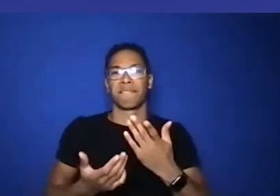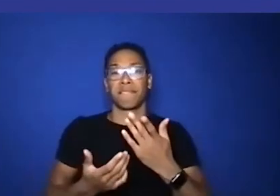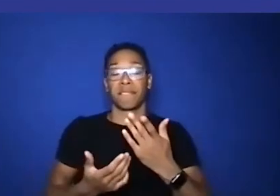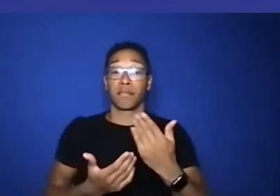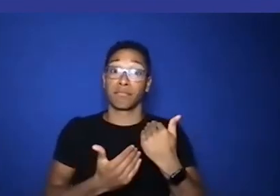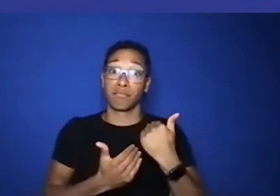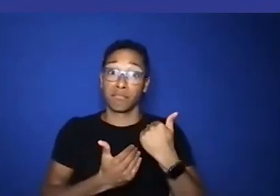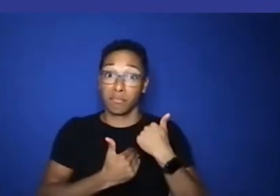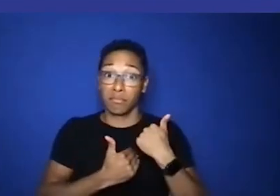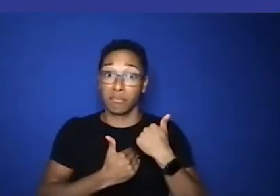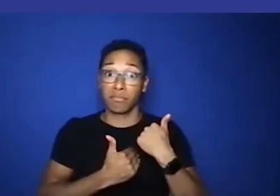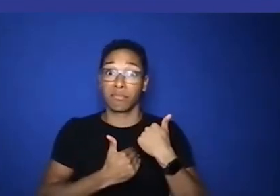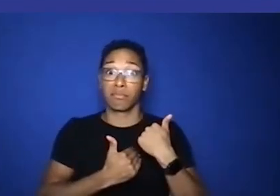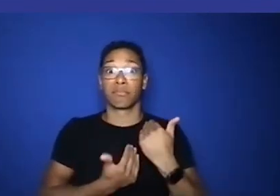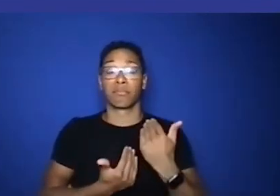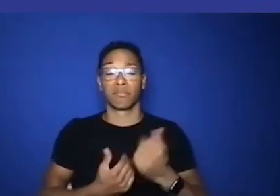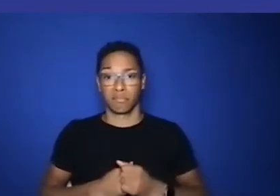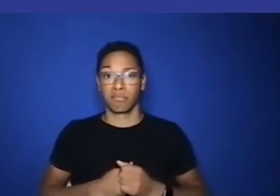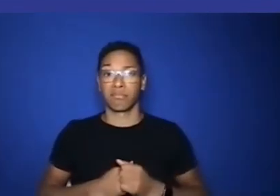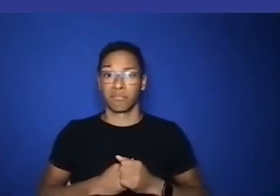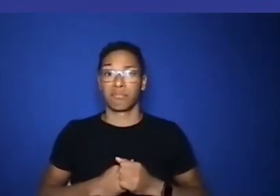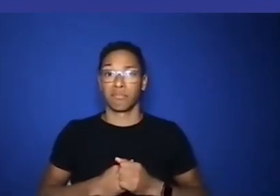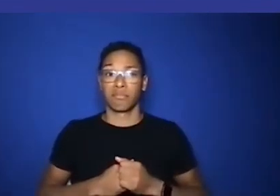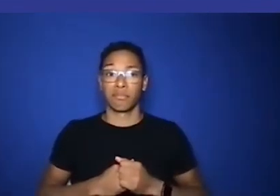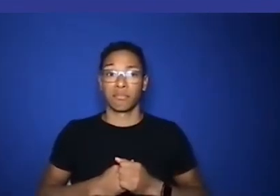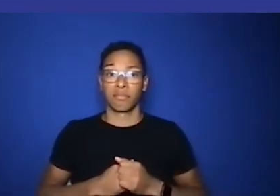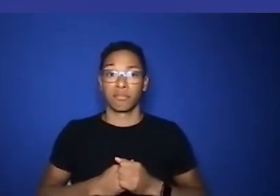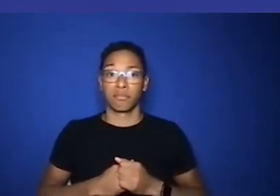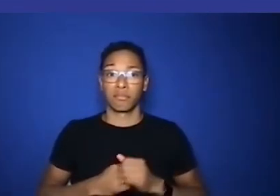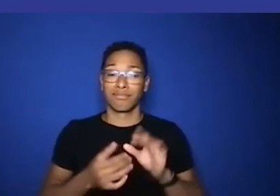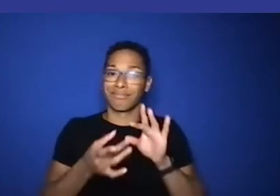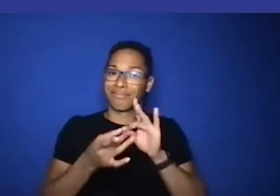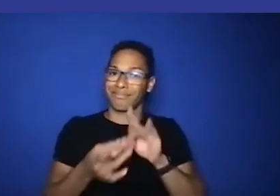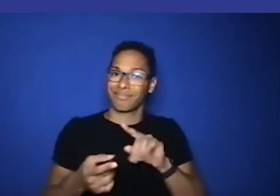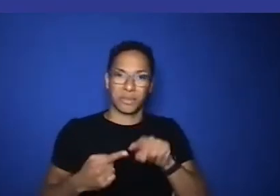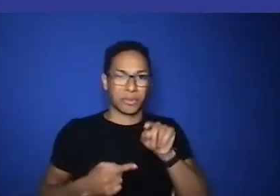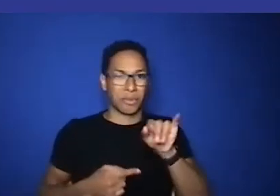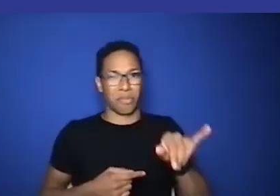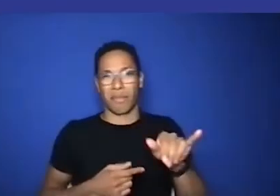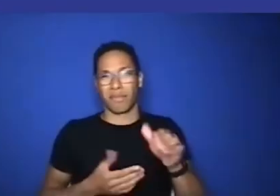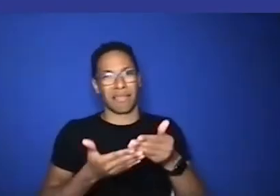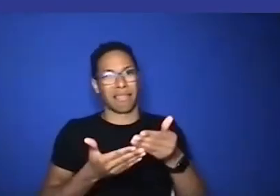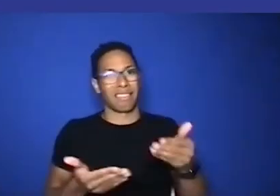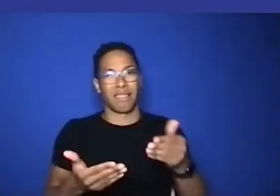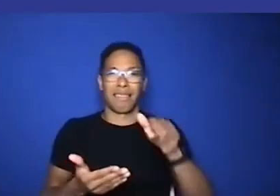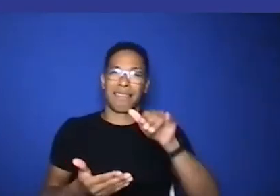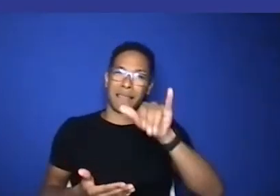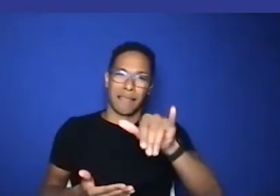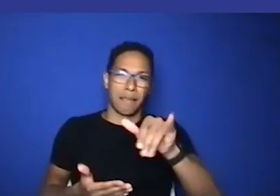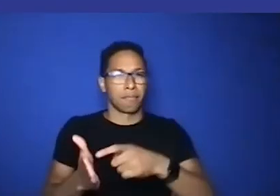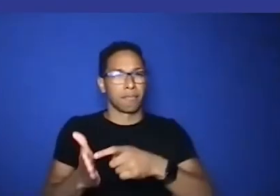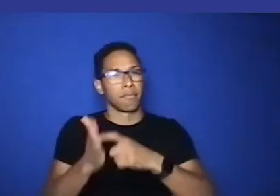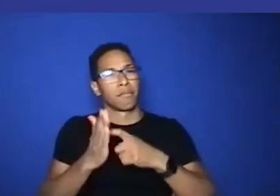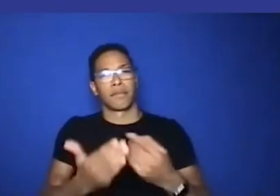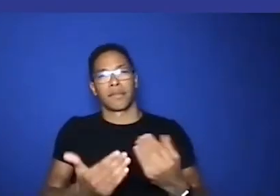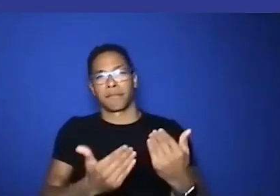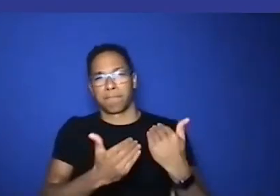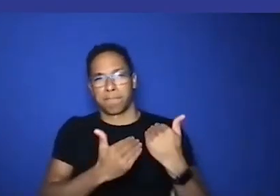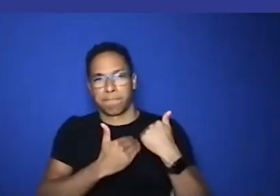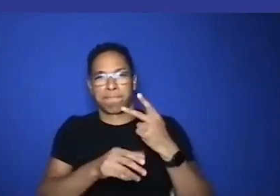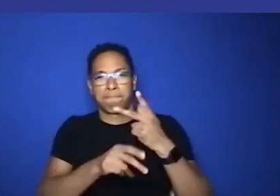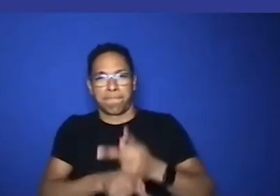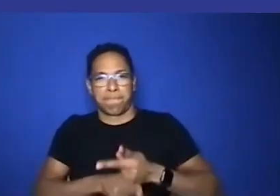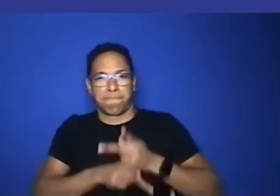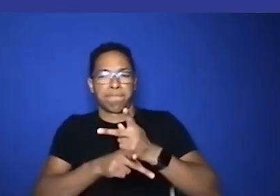responsibility and obligation around that. That's where the care comes in. So this kind of like idea, for instance,